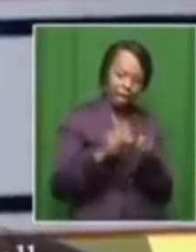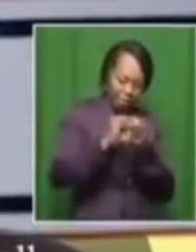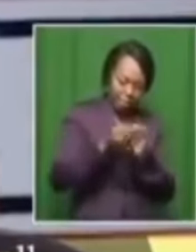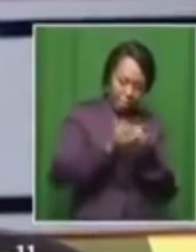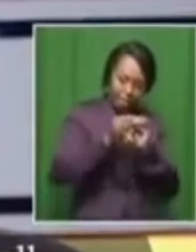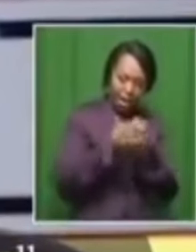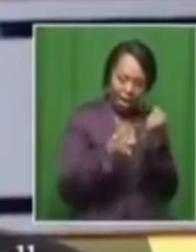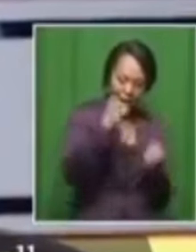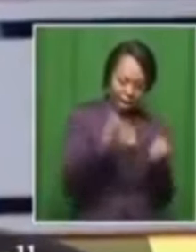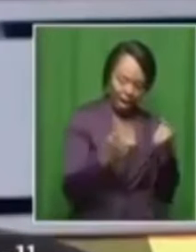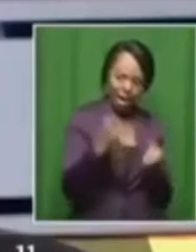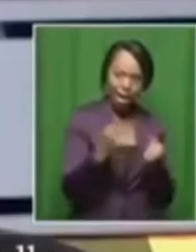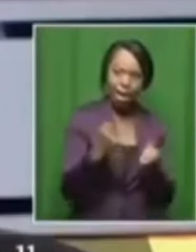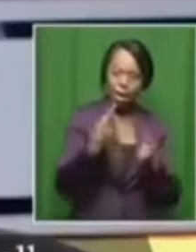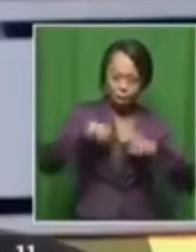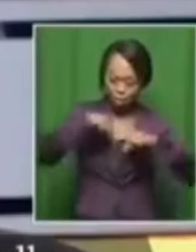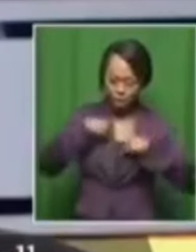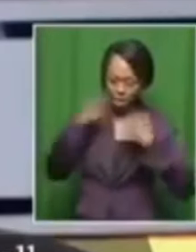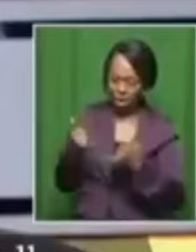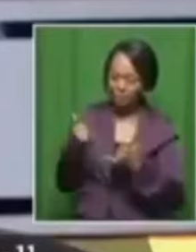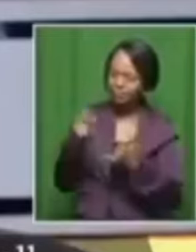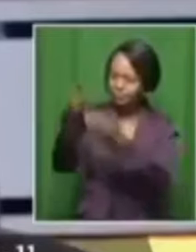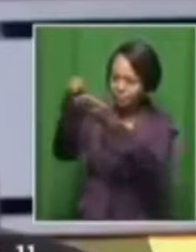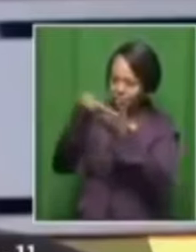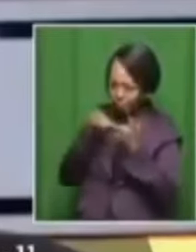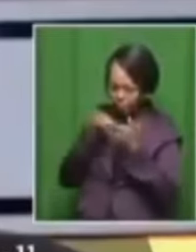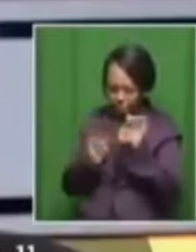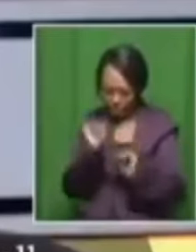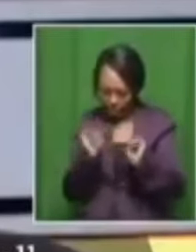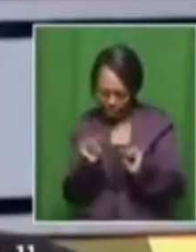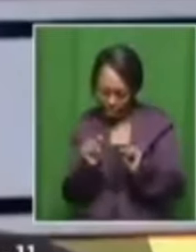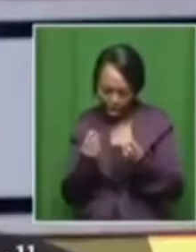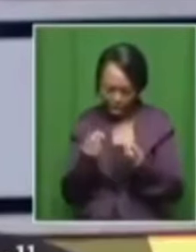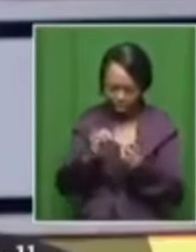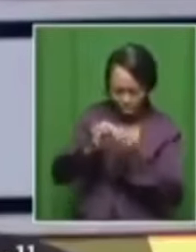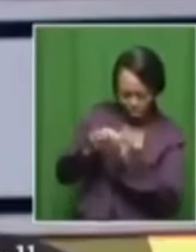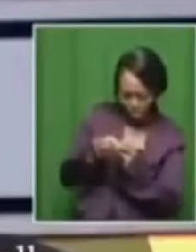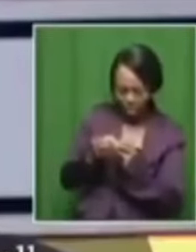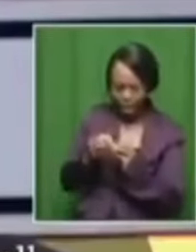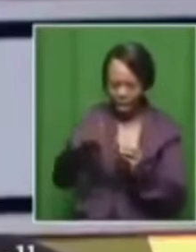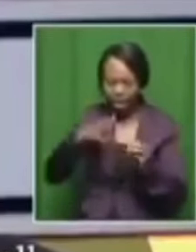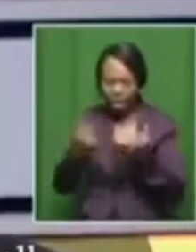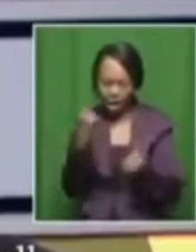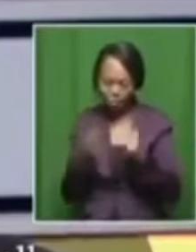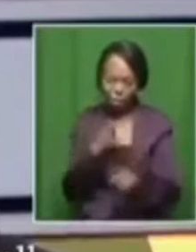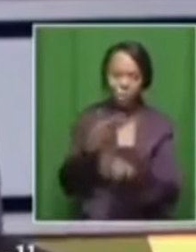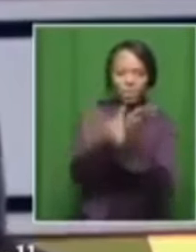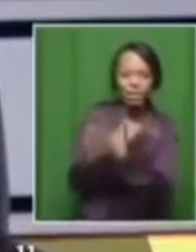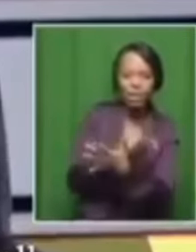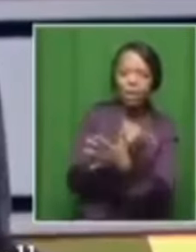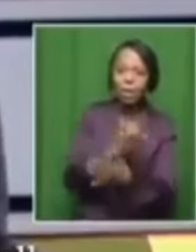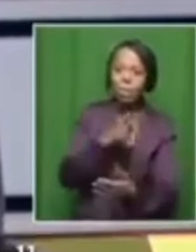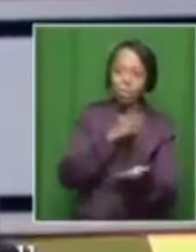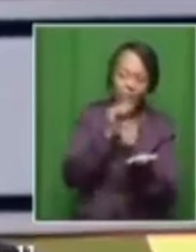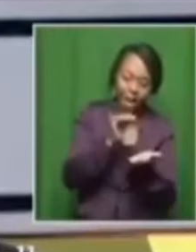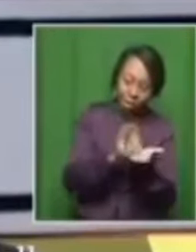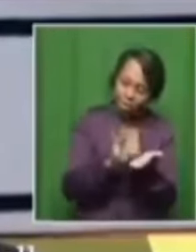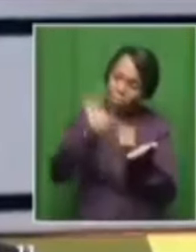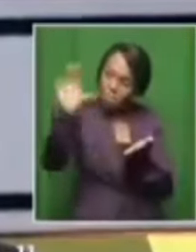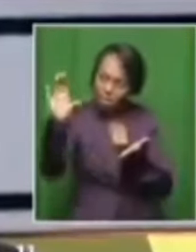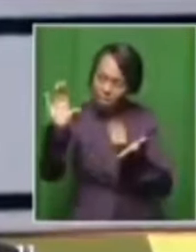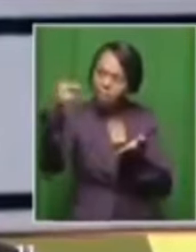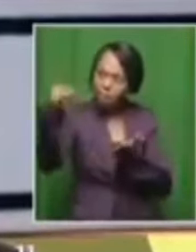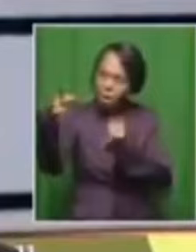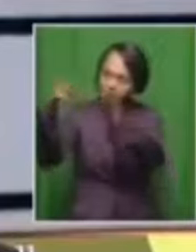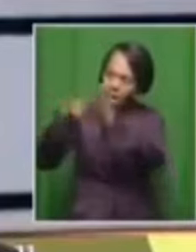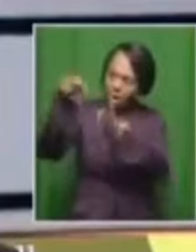assemble the cars from Germany. And we don't just assemble. We put money to assemble German cars. Why should we do that? Why should we